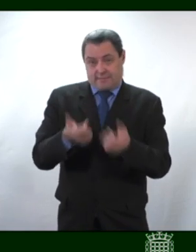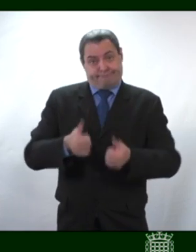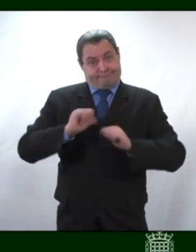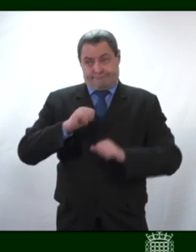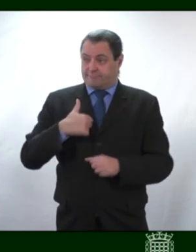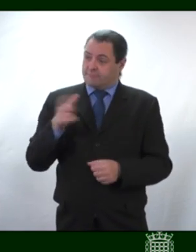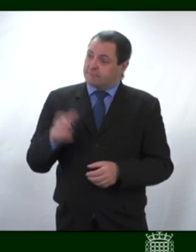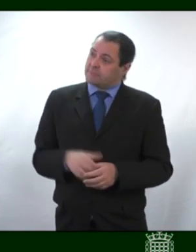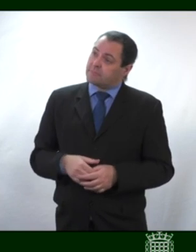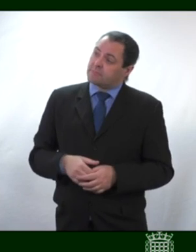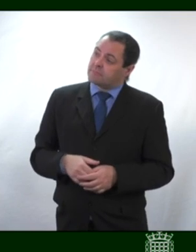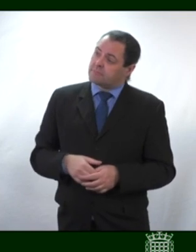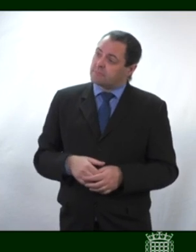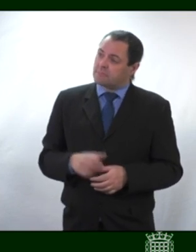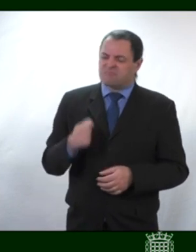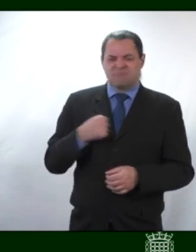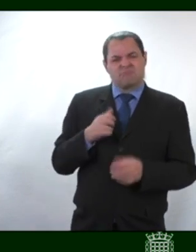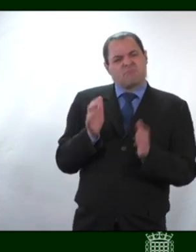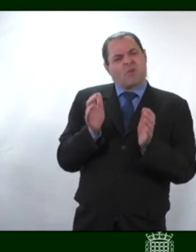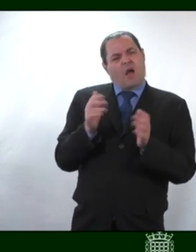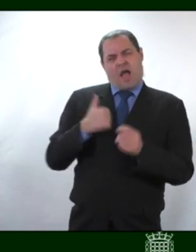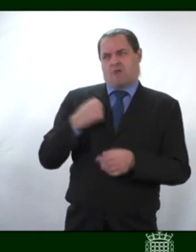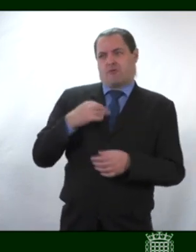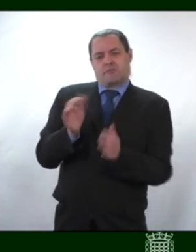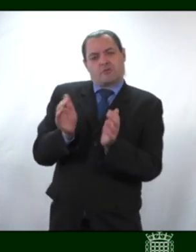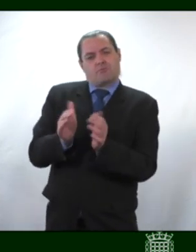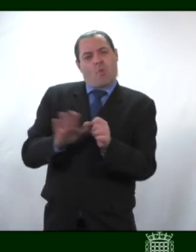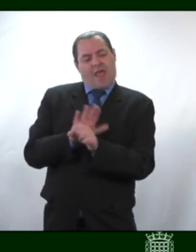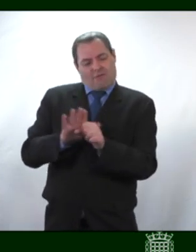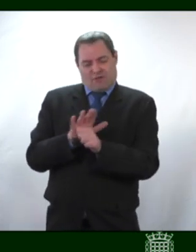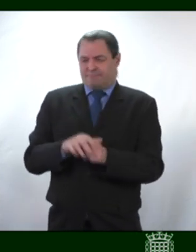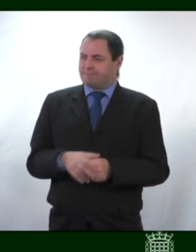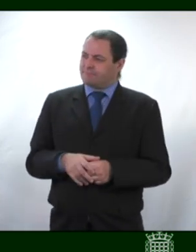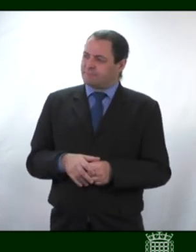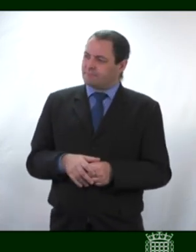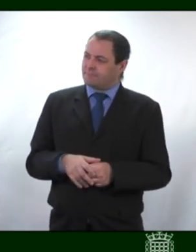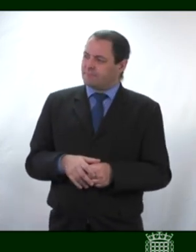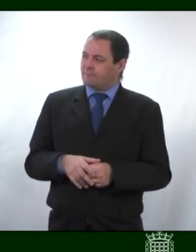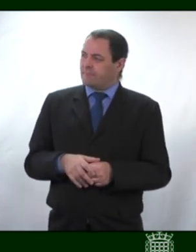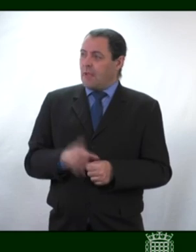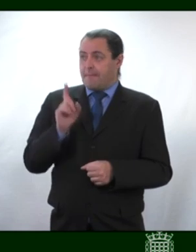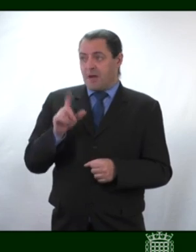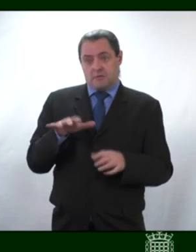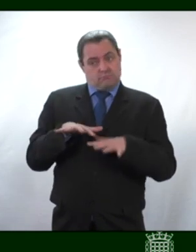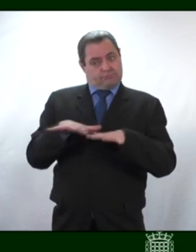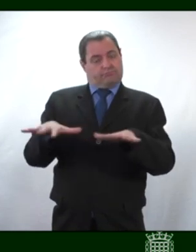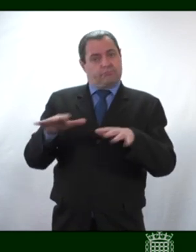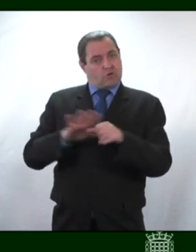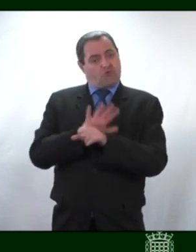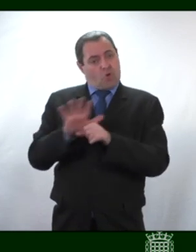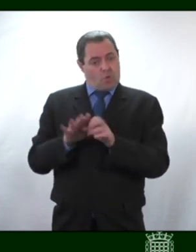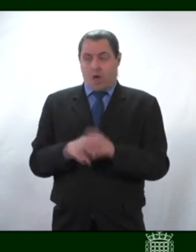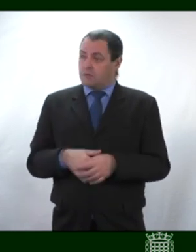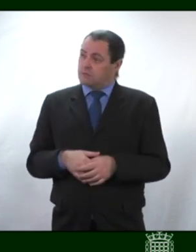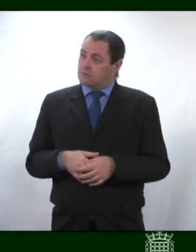not have a large student population, there continues to be a worryingly high number of coronavirus cases, and it's concerning to hear